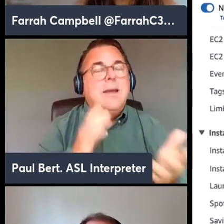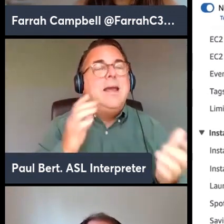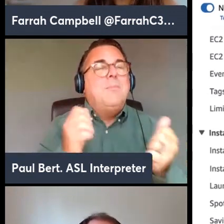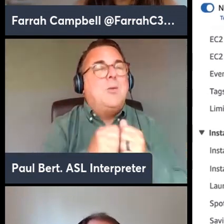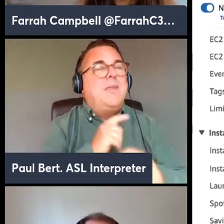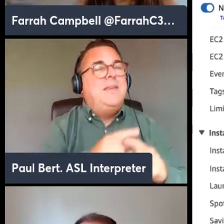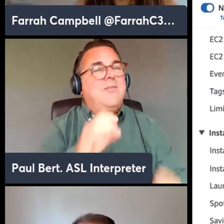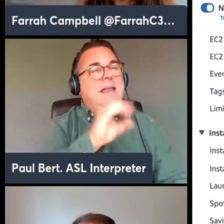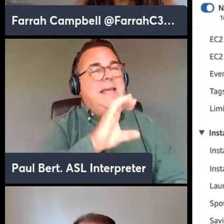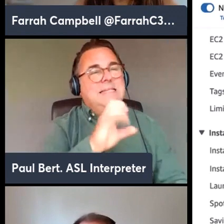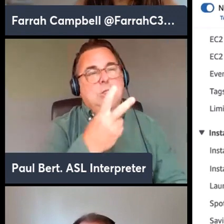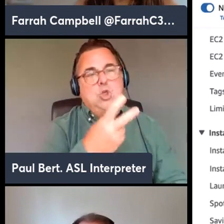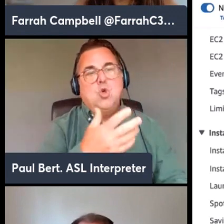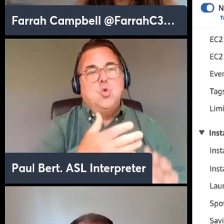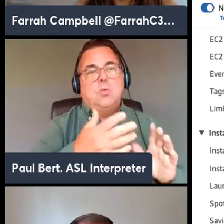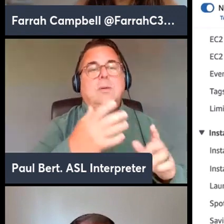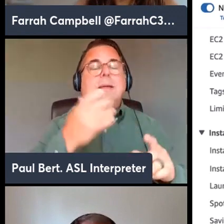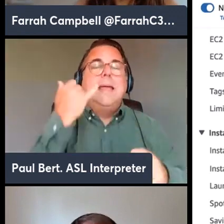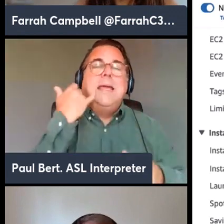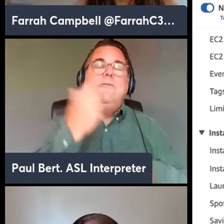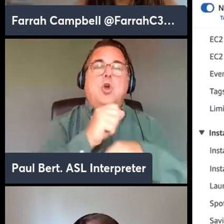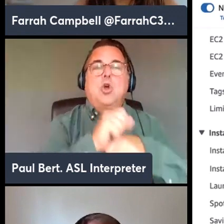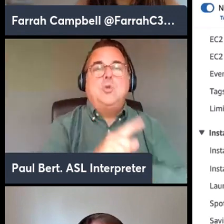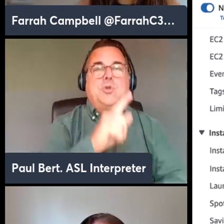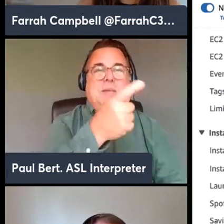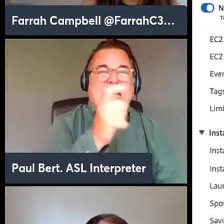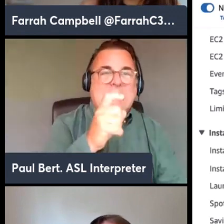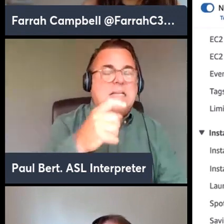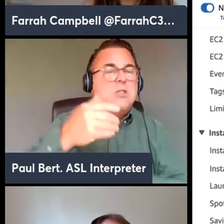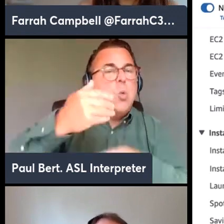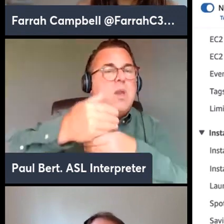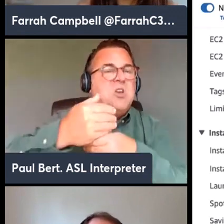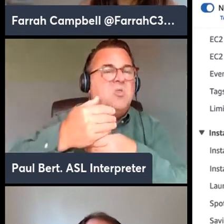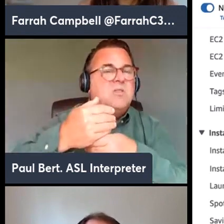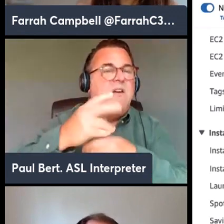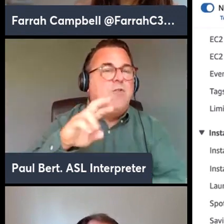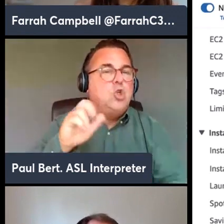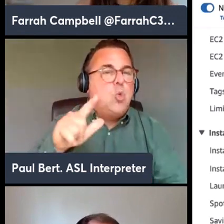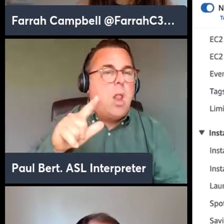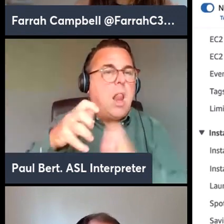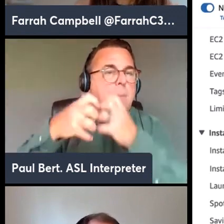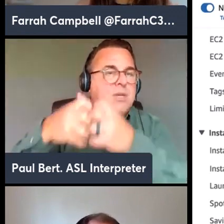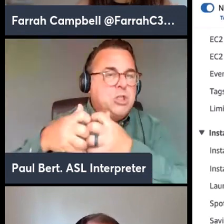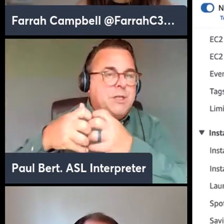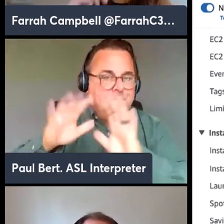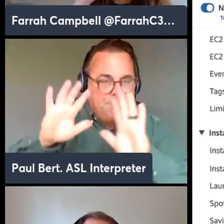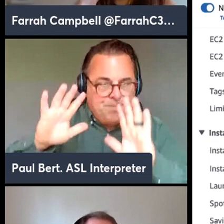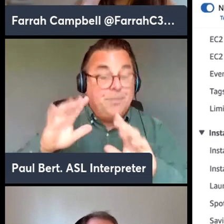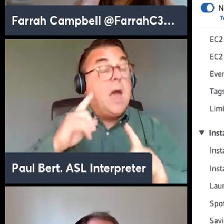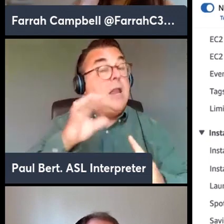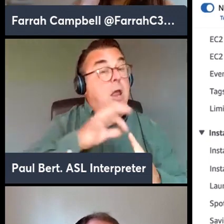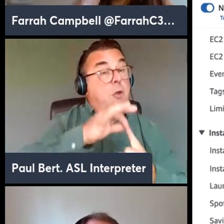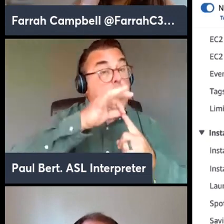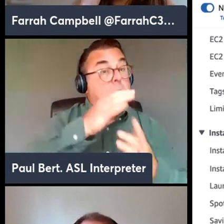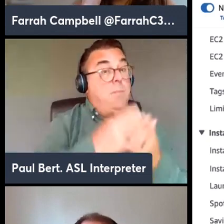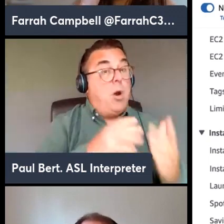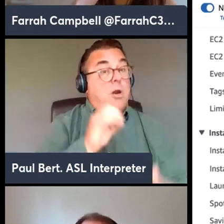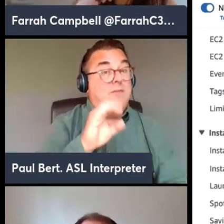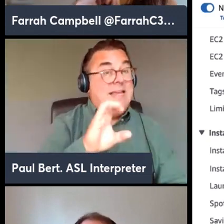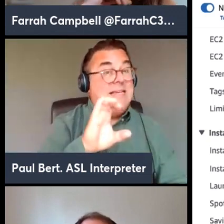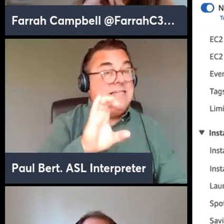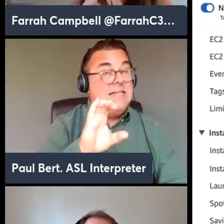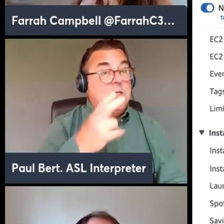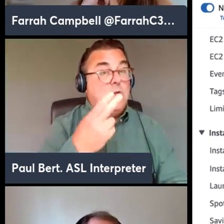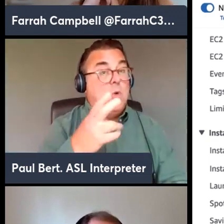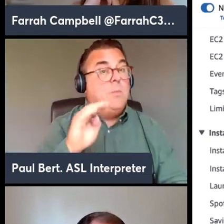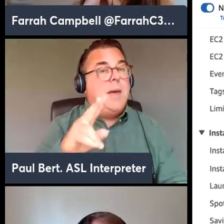EC2 operations, if you're used to sort of Linux and Windows virtual machines, because another sort of unique aspect of EC2 Mac is that these